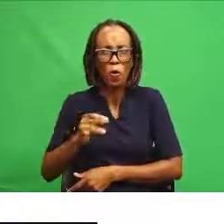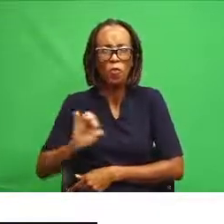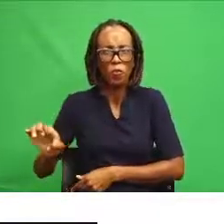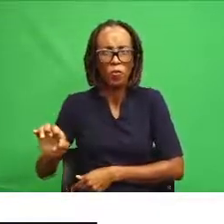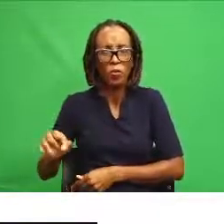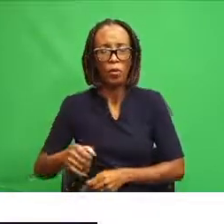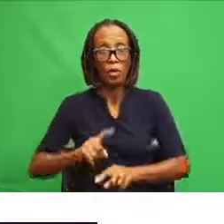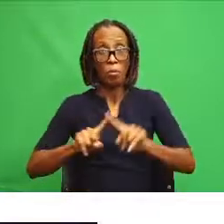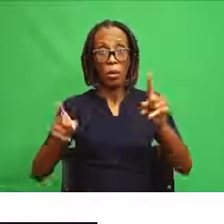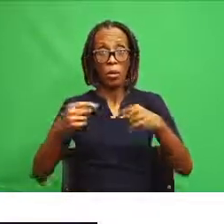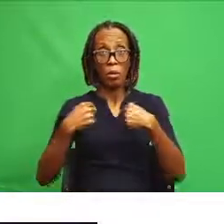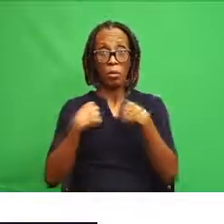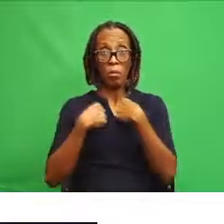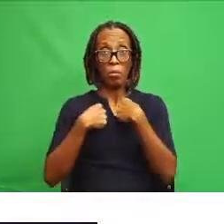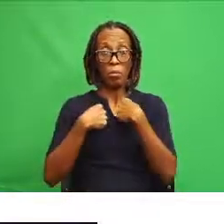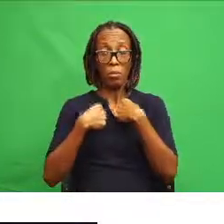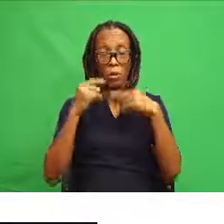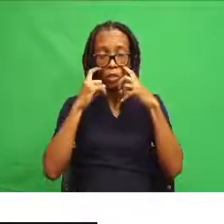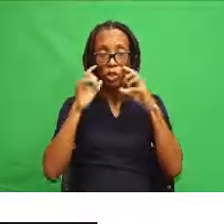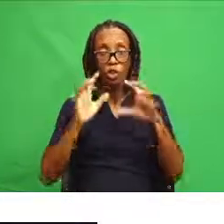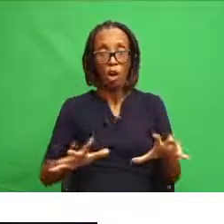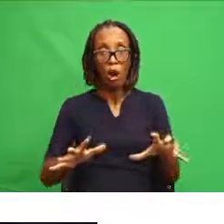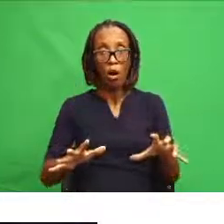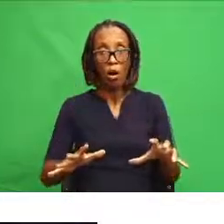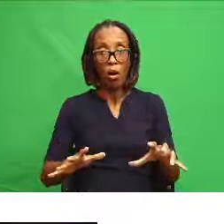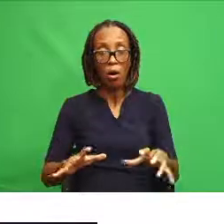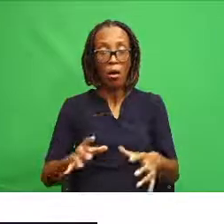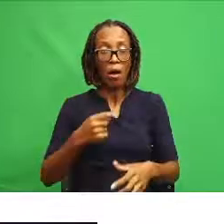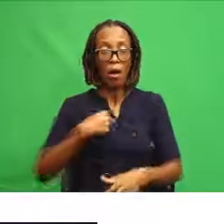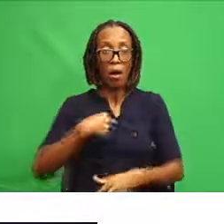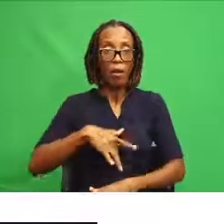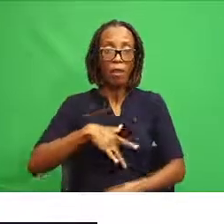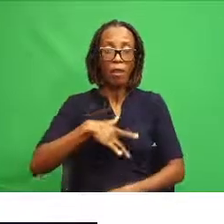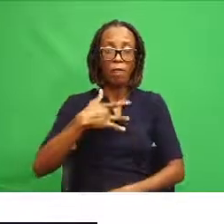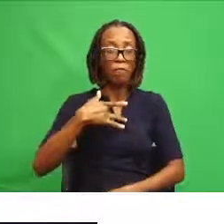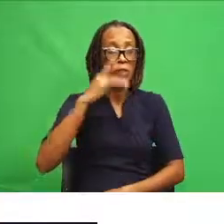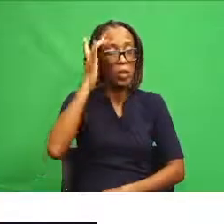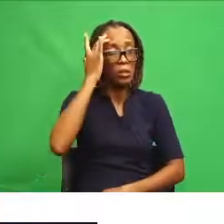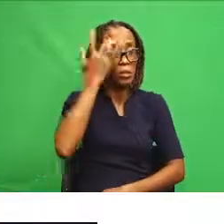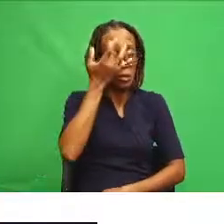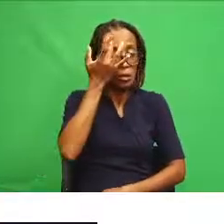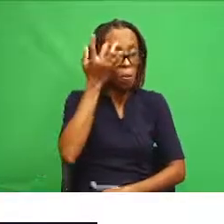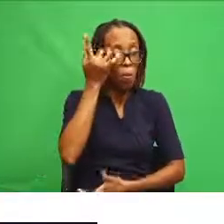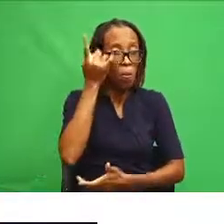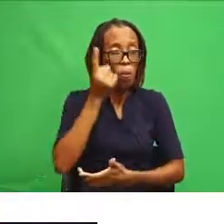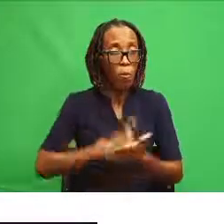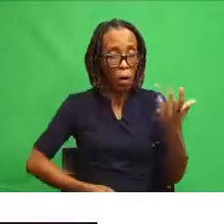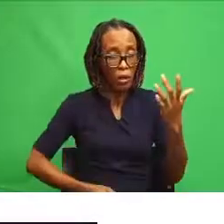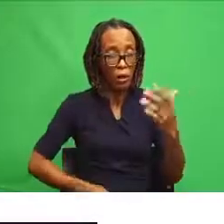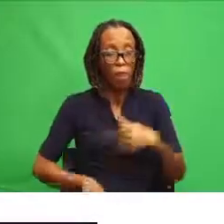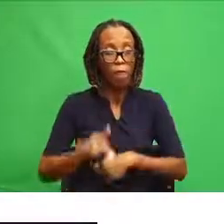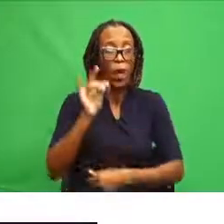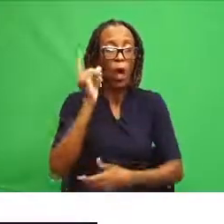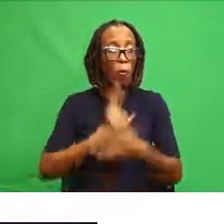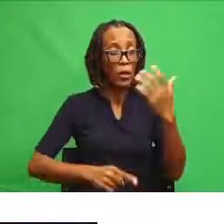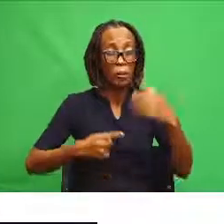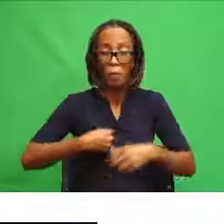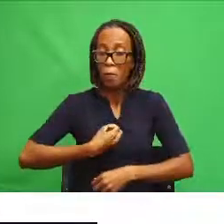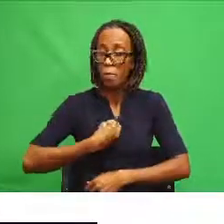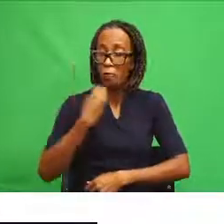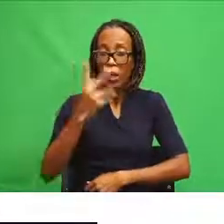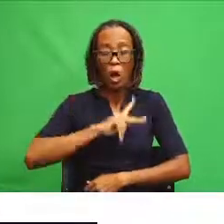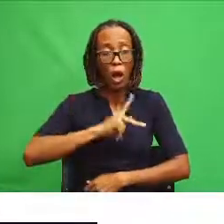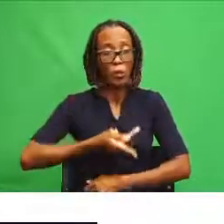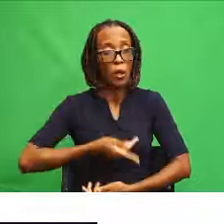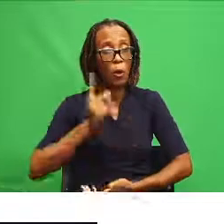To my disdain, to my disgust, to my total upset,